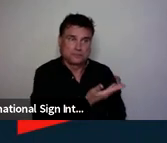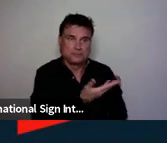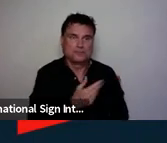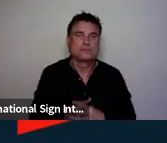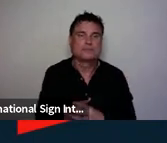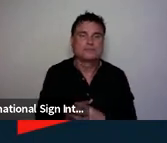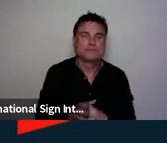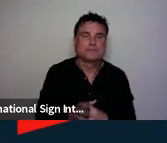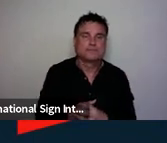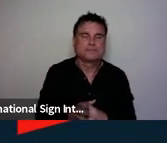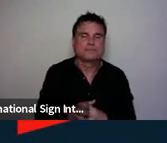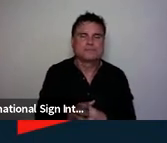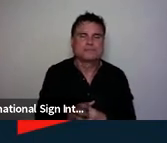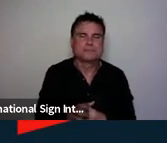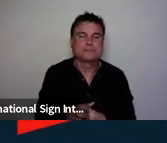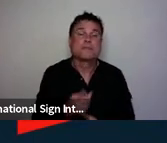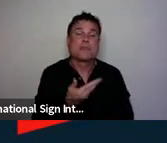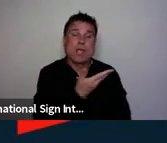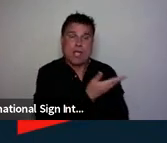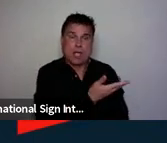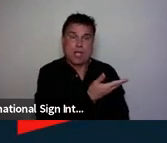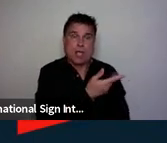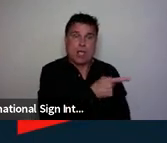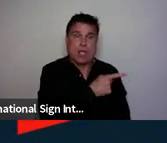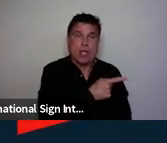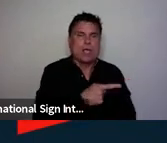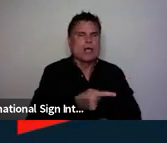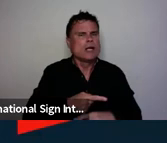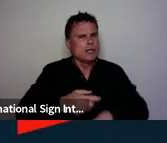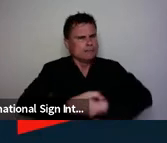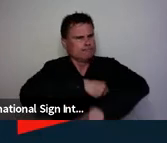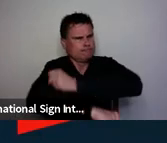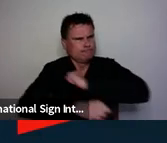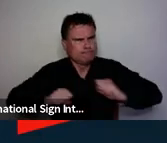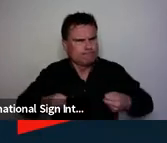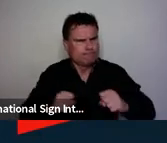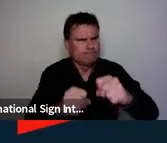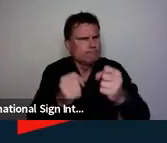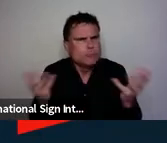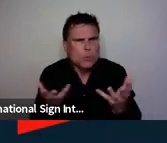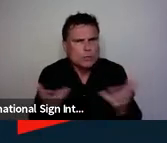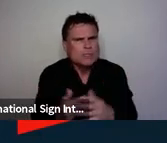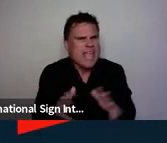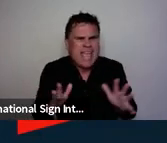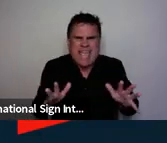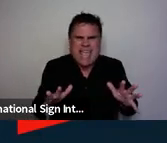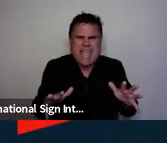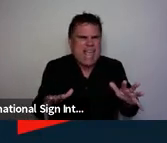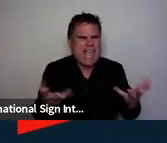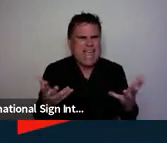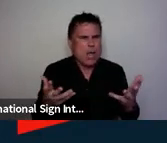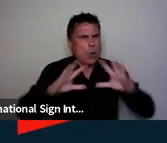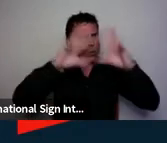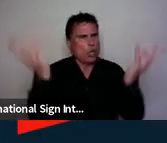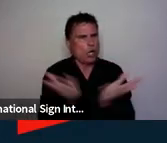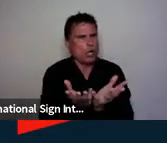of actions are required and to help realize the Building Back Better? Well, first and foremost, we have